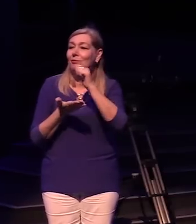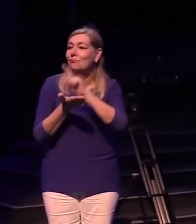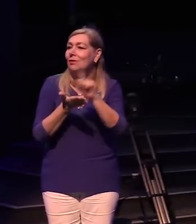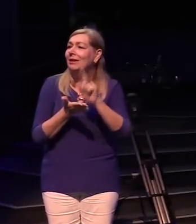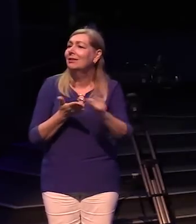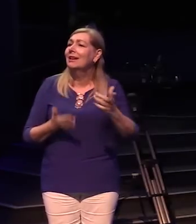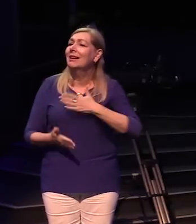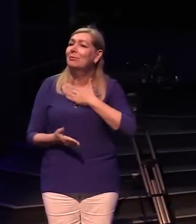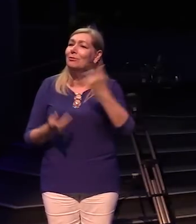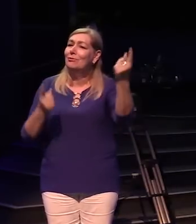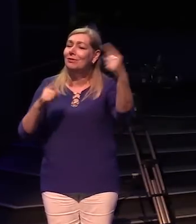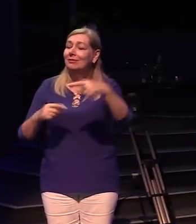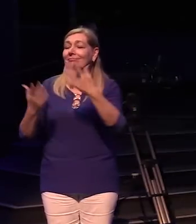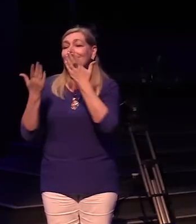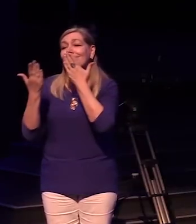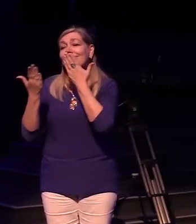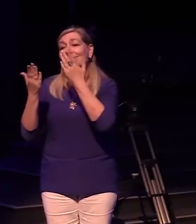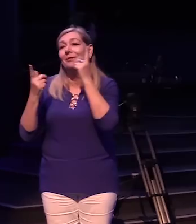today.